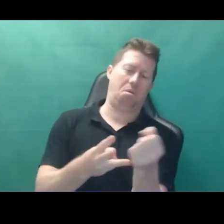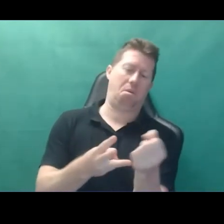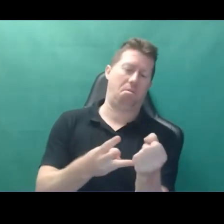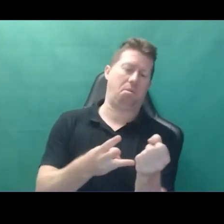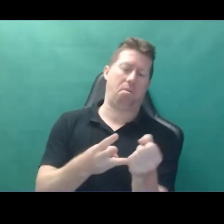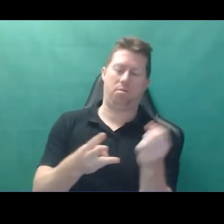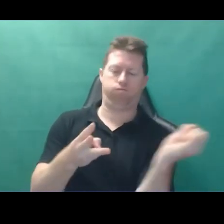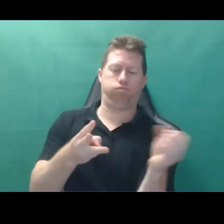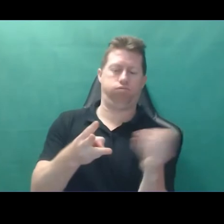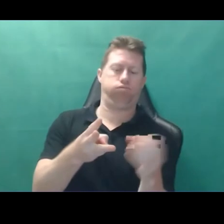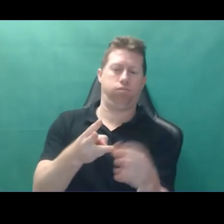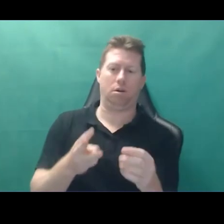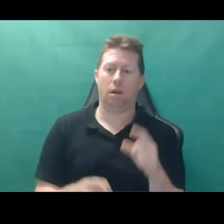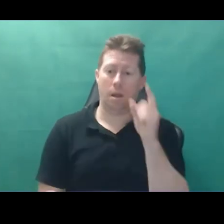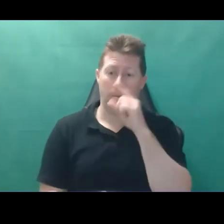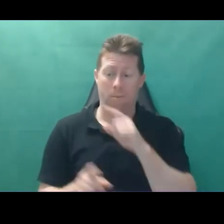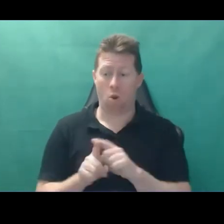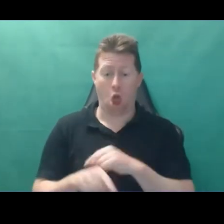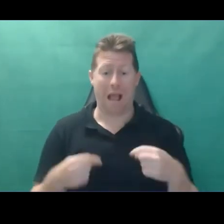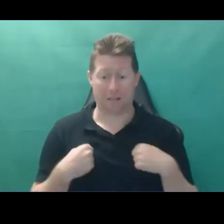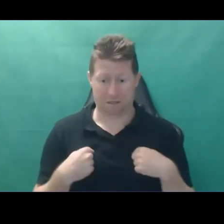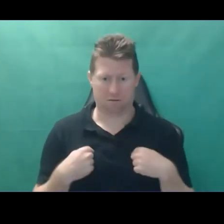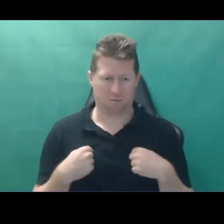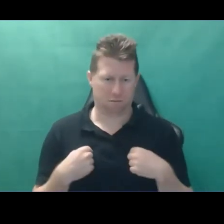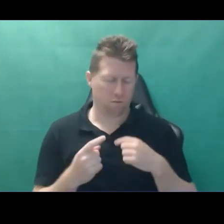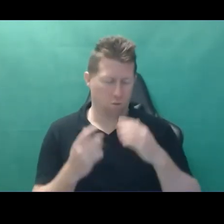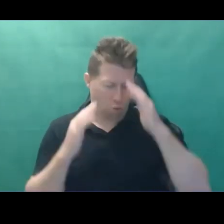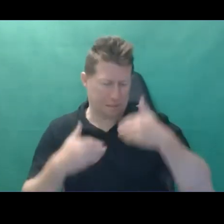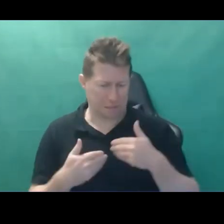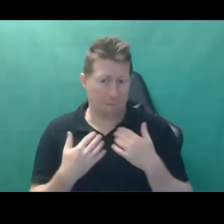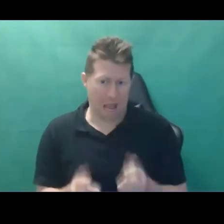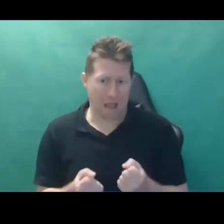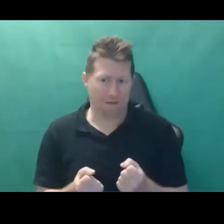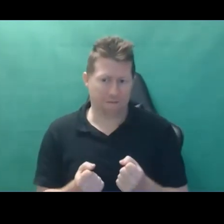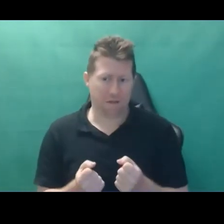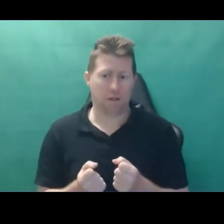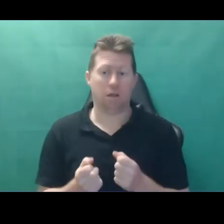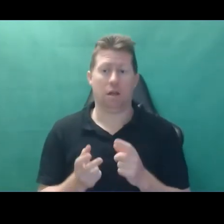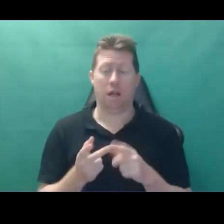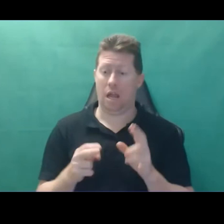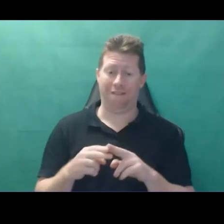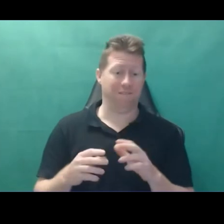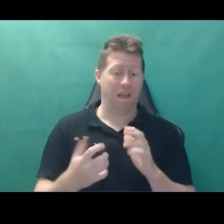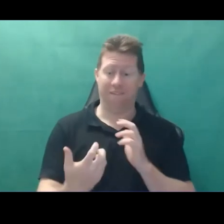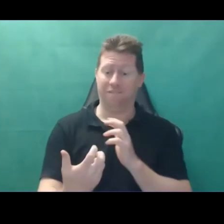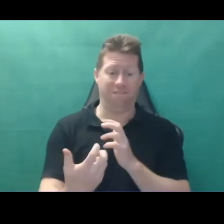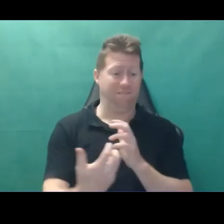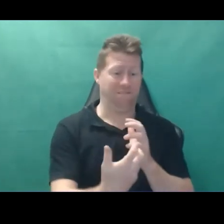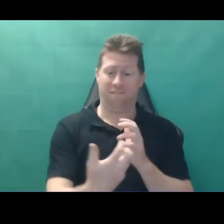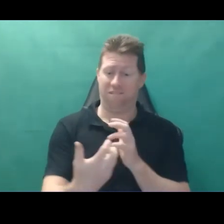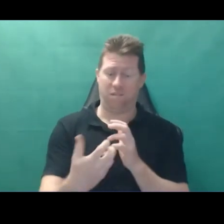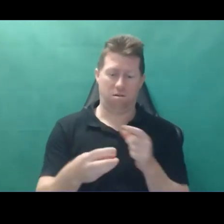us in the, on the autistic spectrum were would, if they fitted anywhere, I mean,